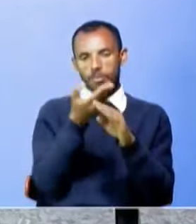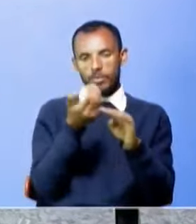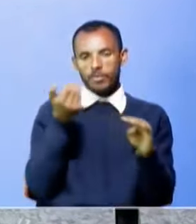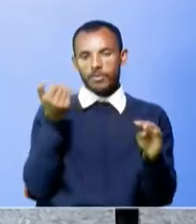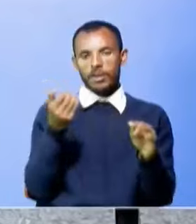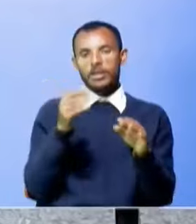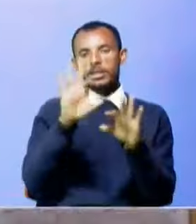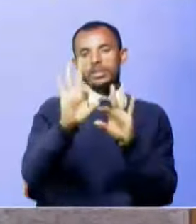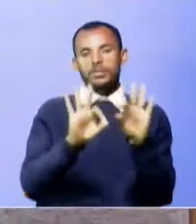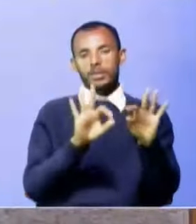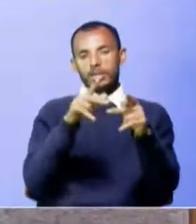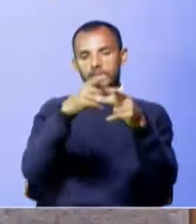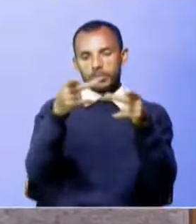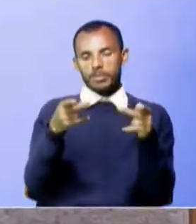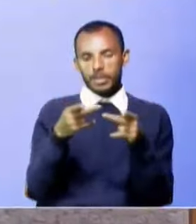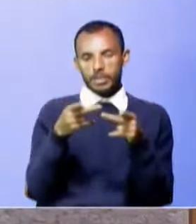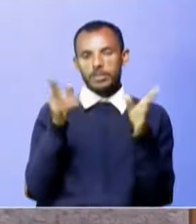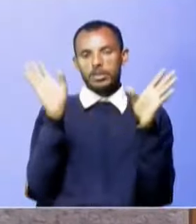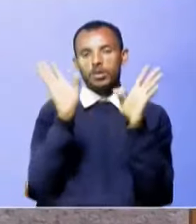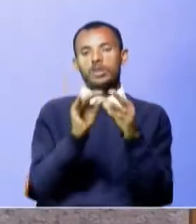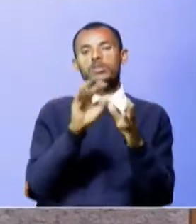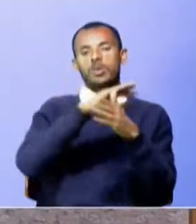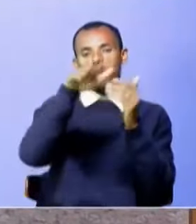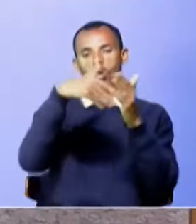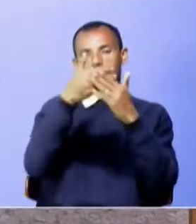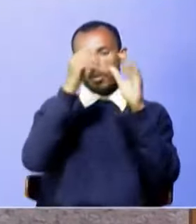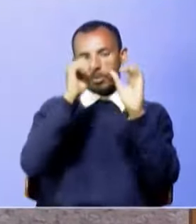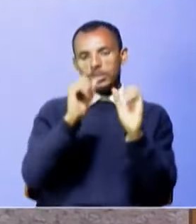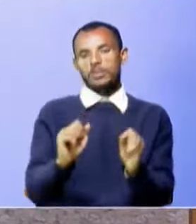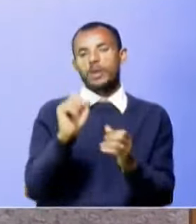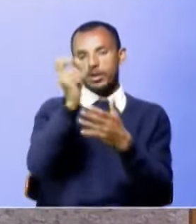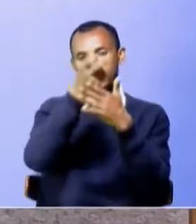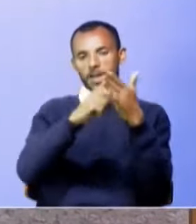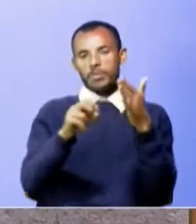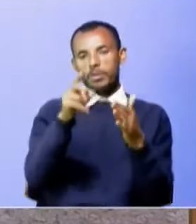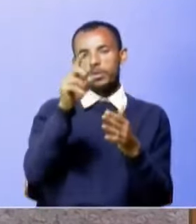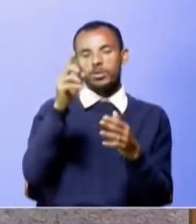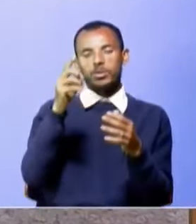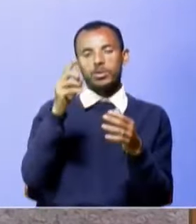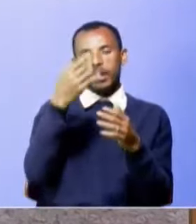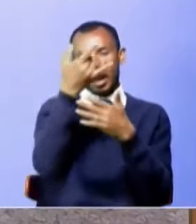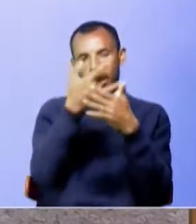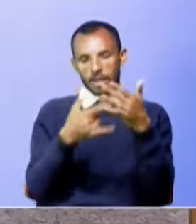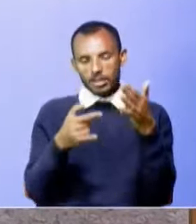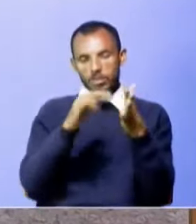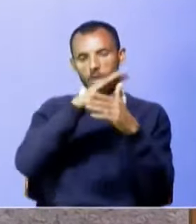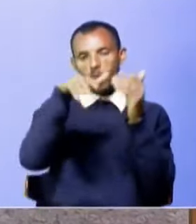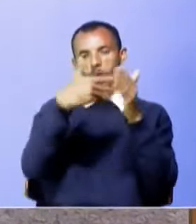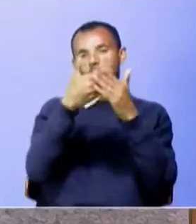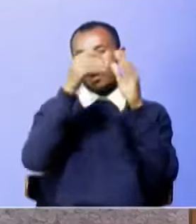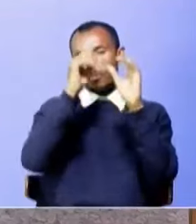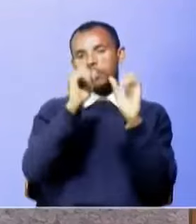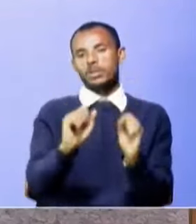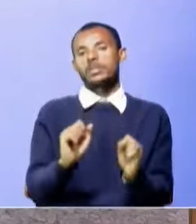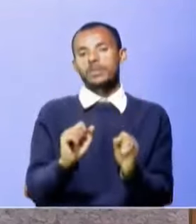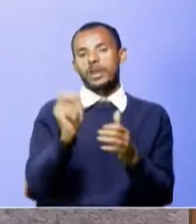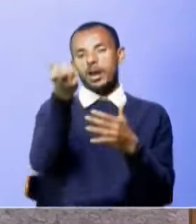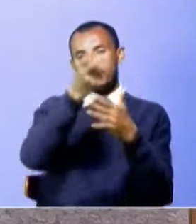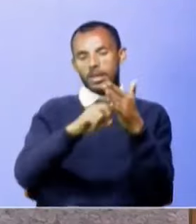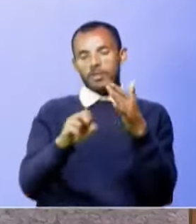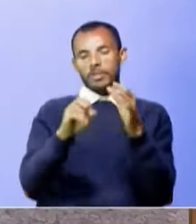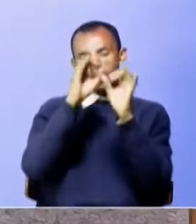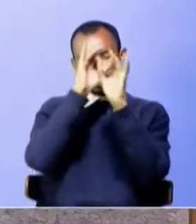a sample space is the collection of all possible outcomes. So you need to list out all the possible outcomes in the